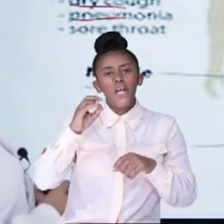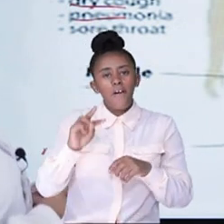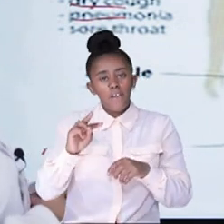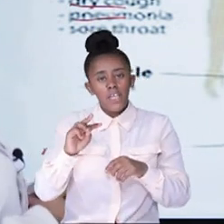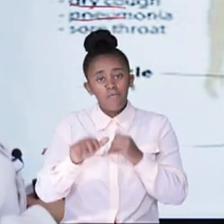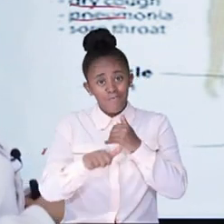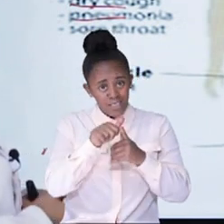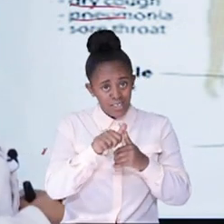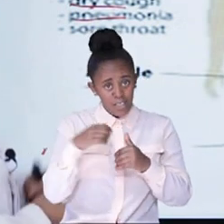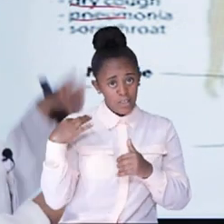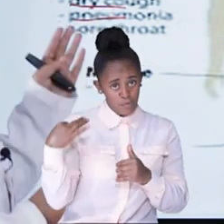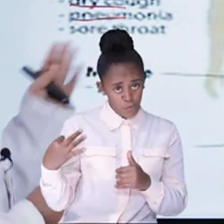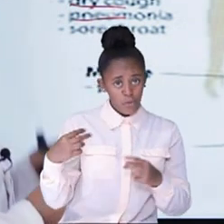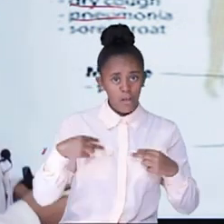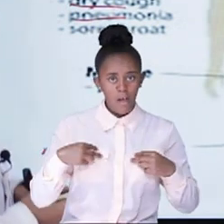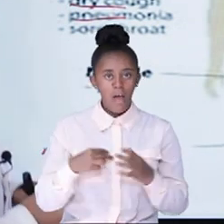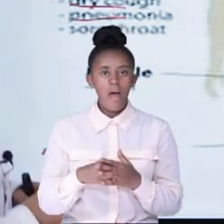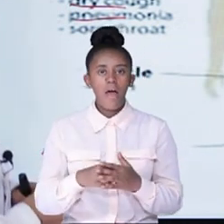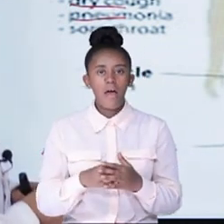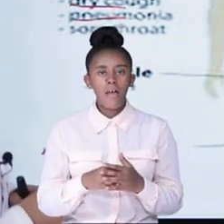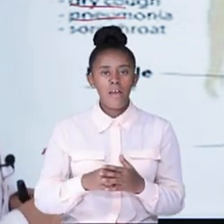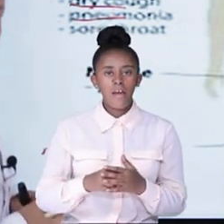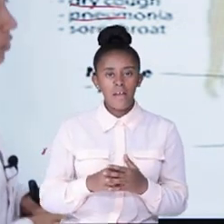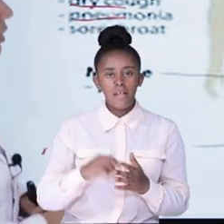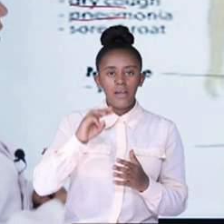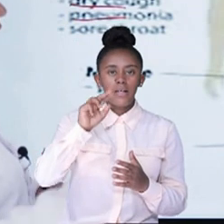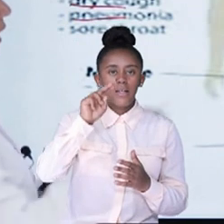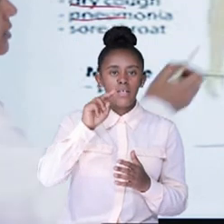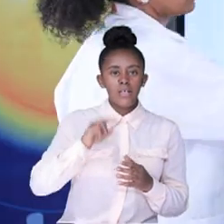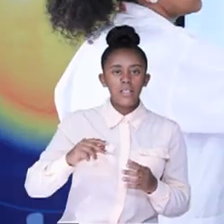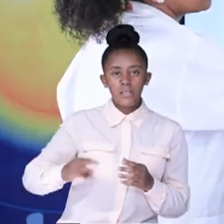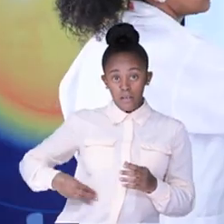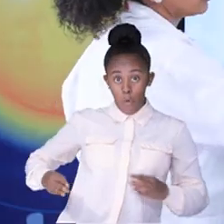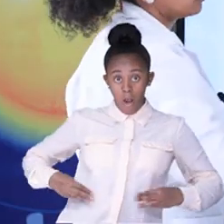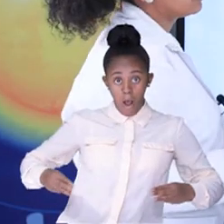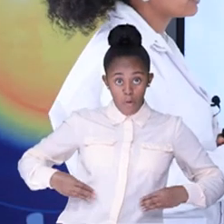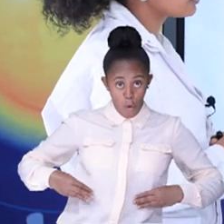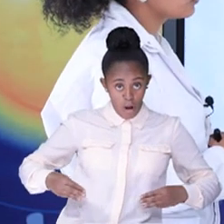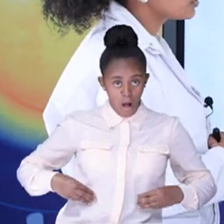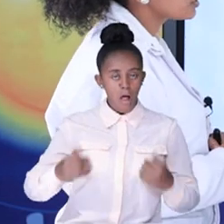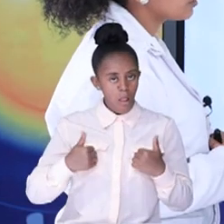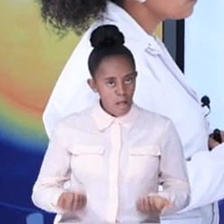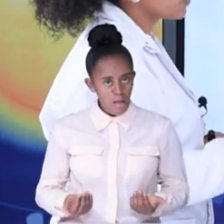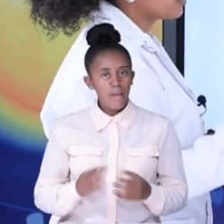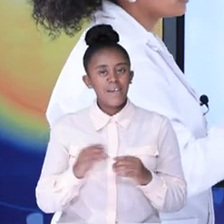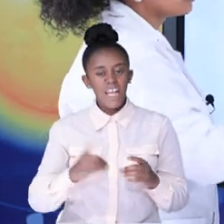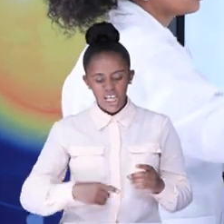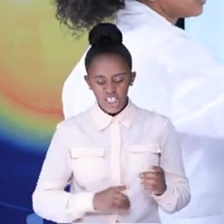individuals have pneumonia and sore throat. And in the digestive